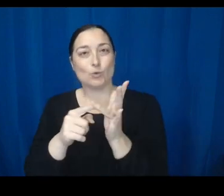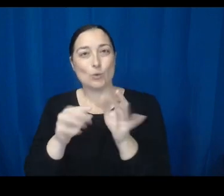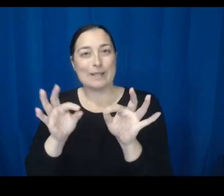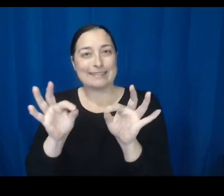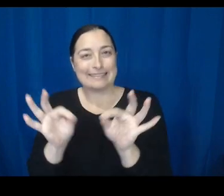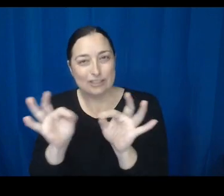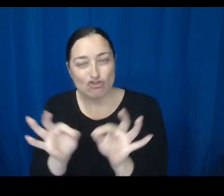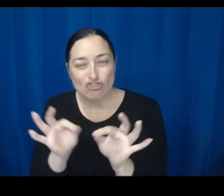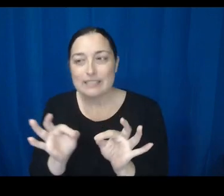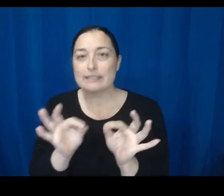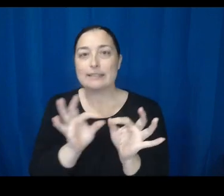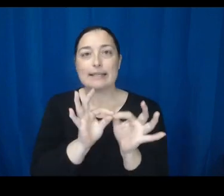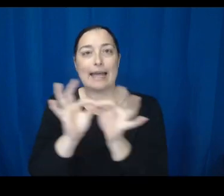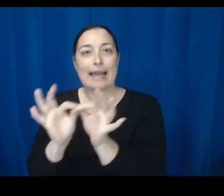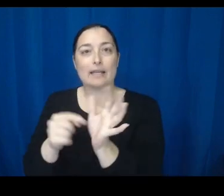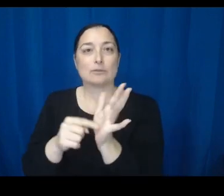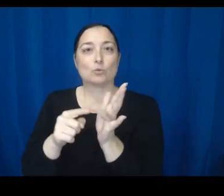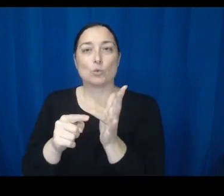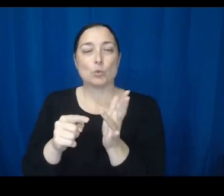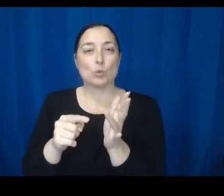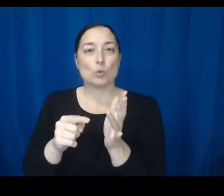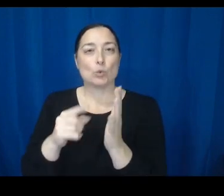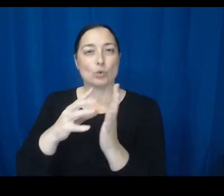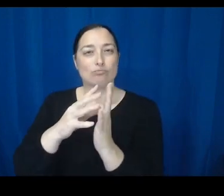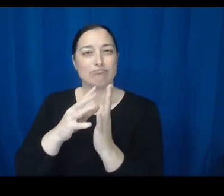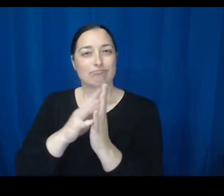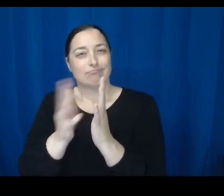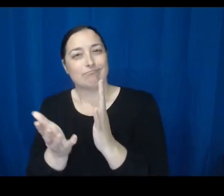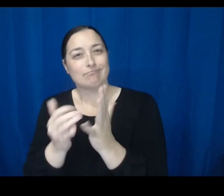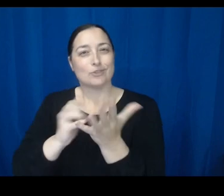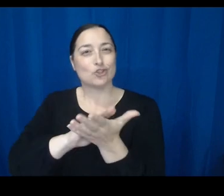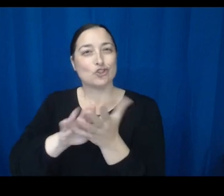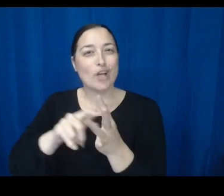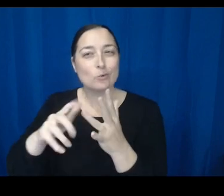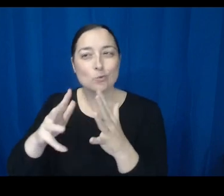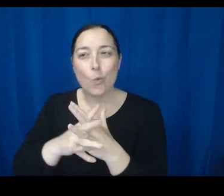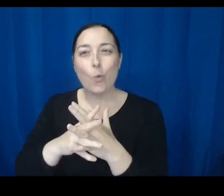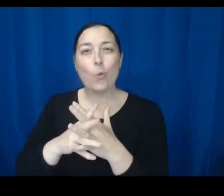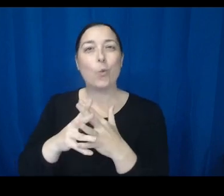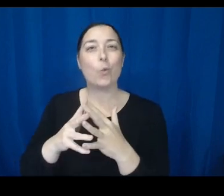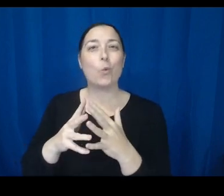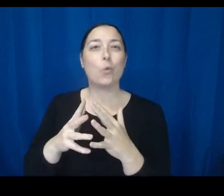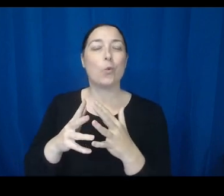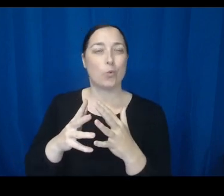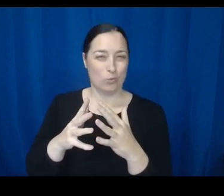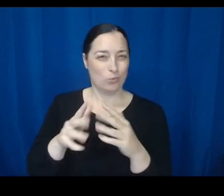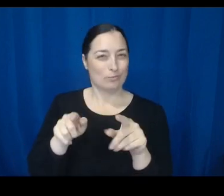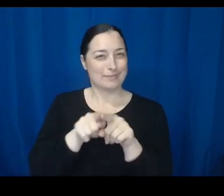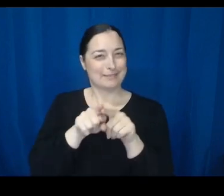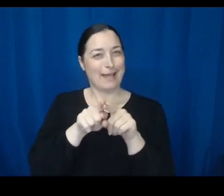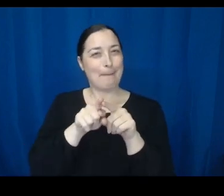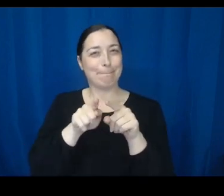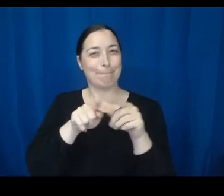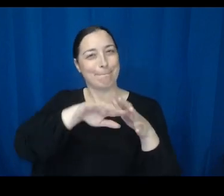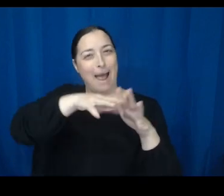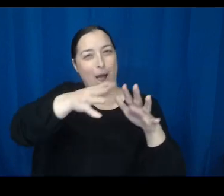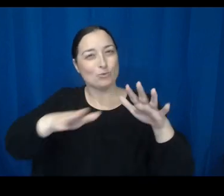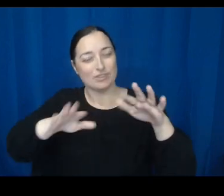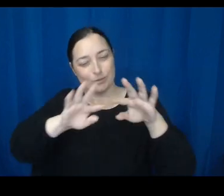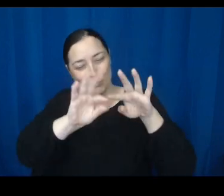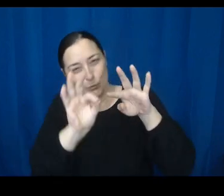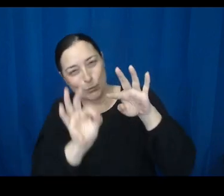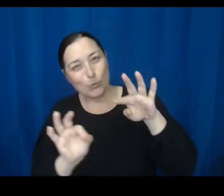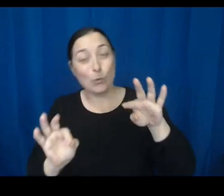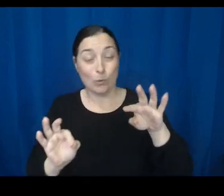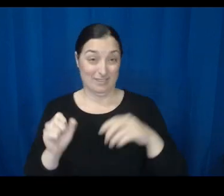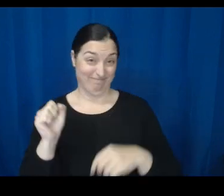might, or the the contour, like in a on a mountain ridge, yeah. across to the edge. It does become a topography